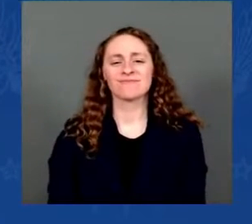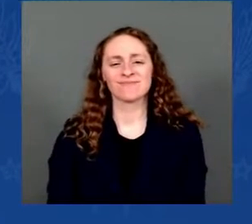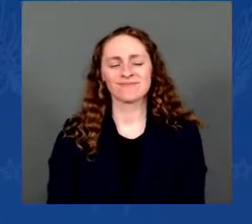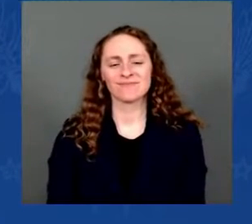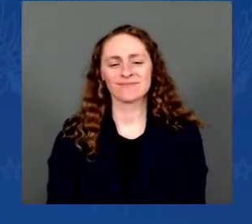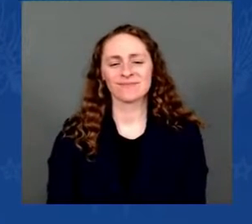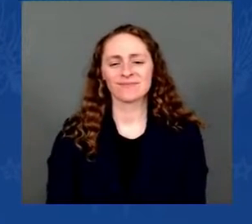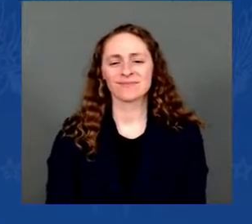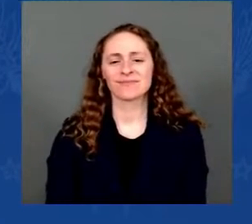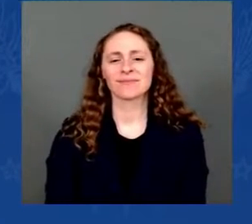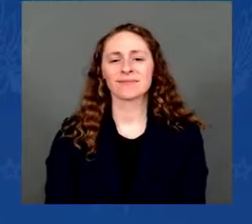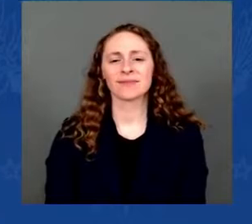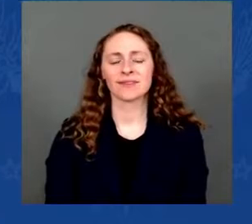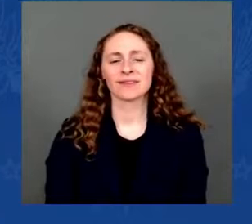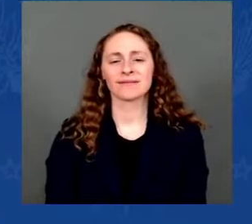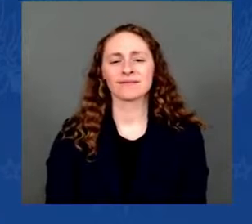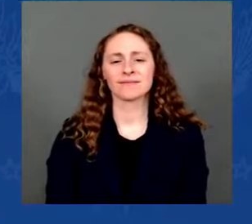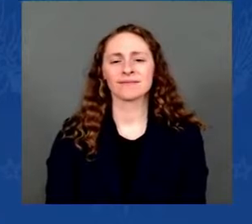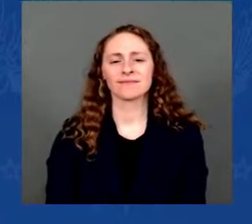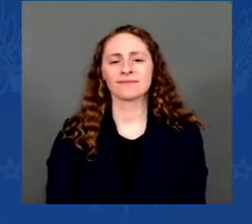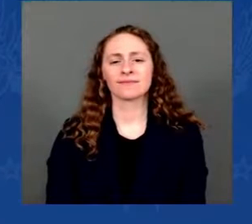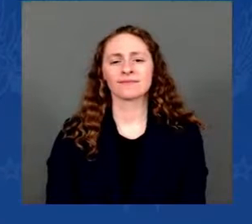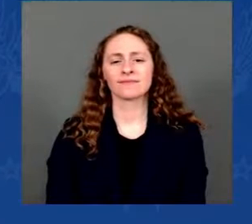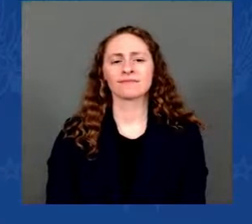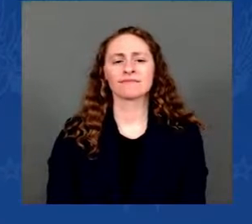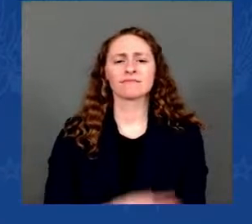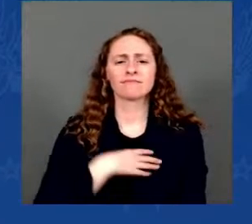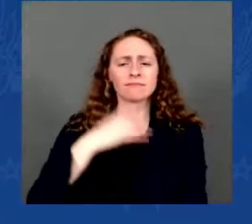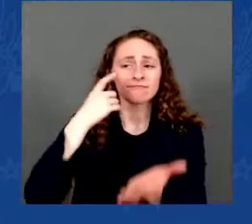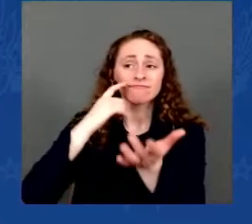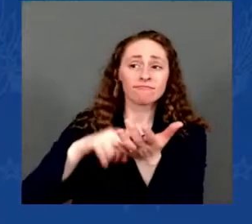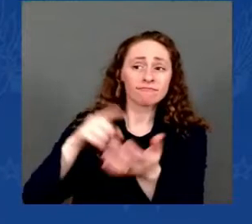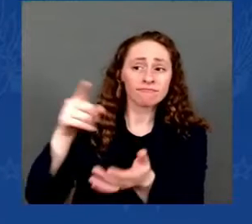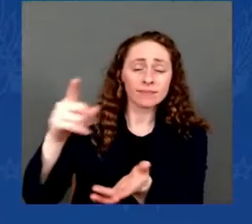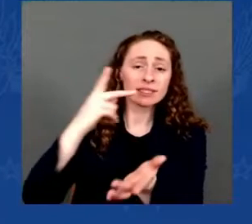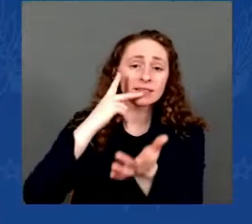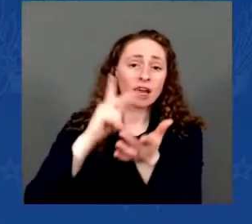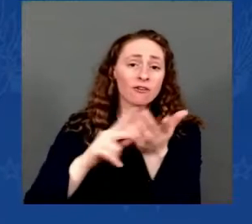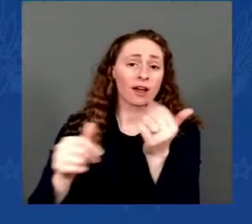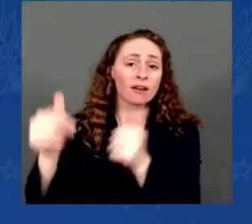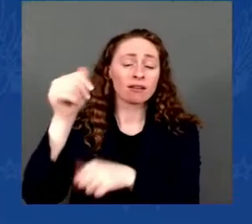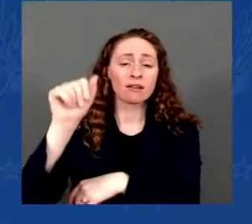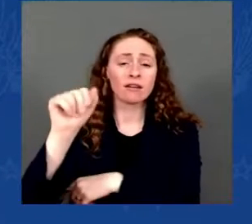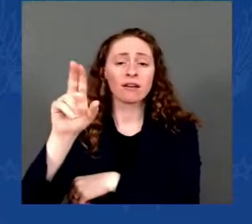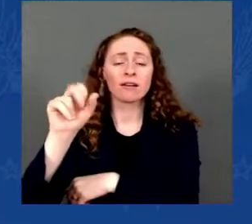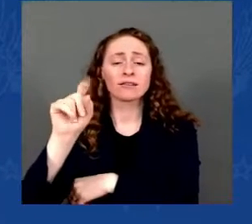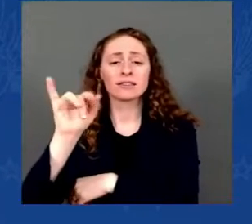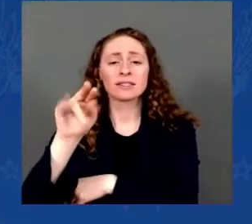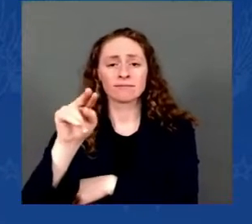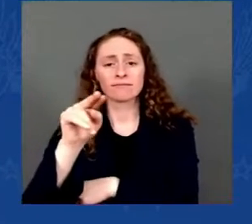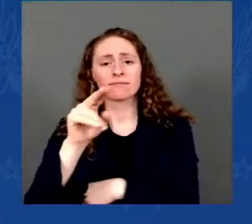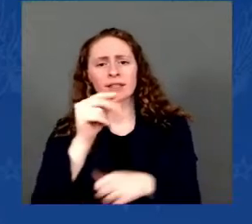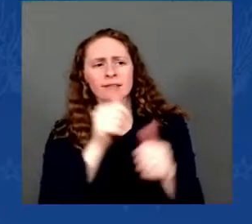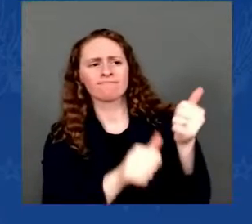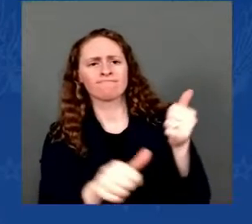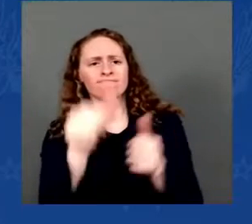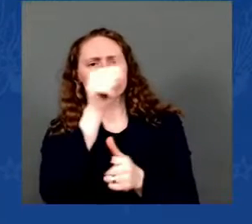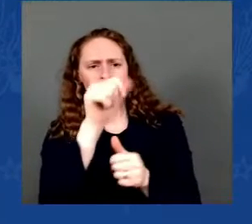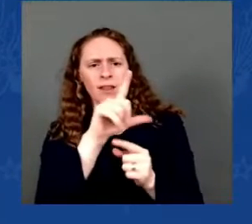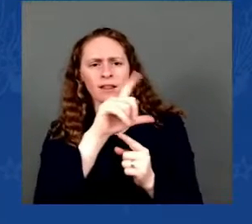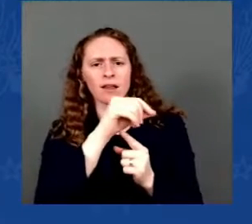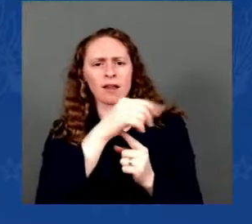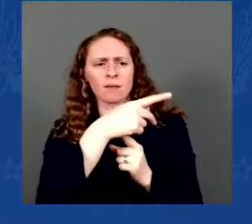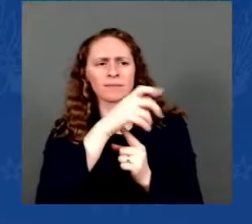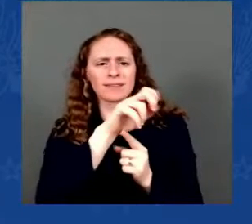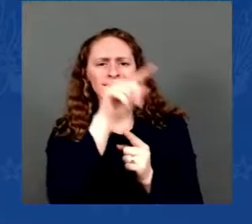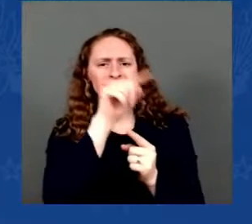Secretary Austin, the Enlisted Advisor, Chairman Colin Lopez, and the leaders of the United States Army, and the Vice President of the